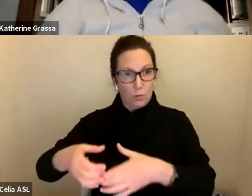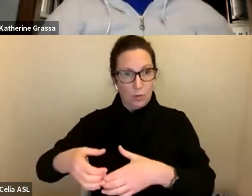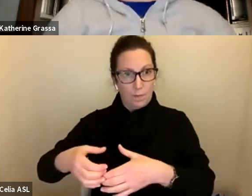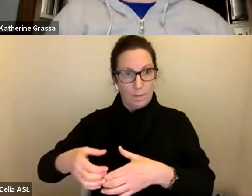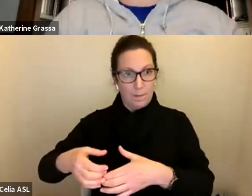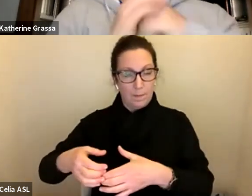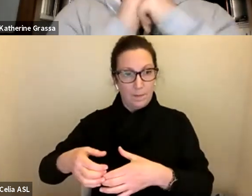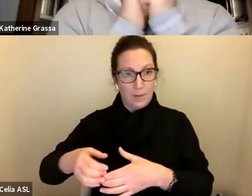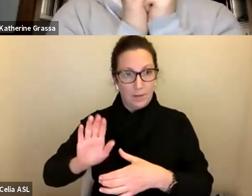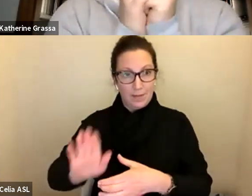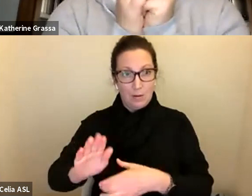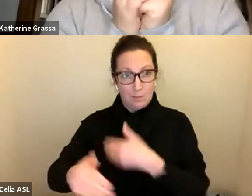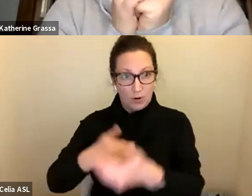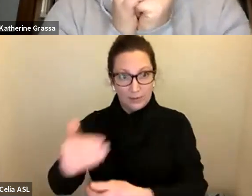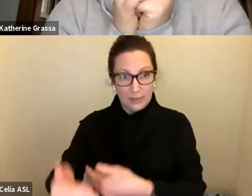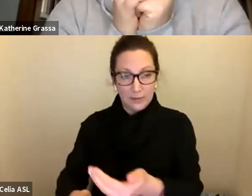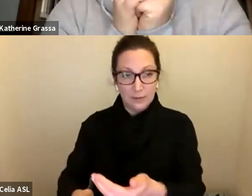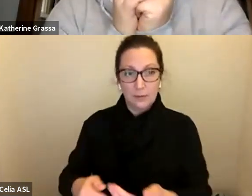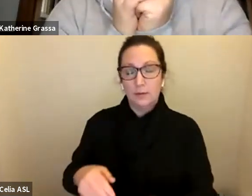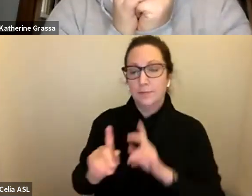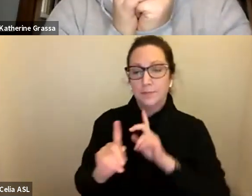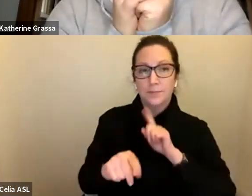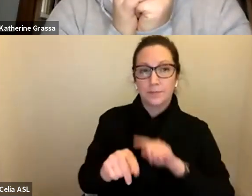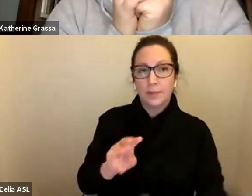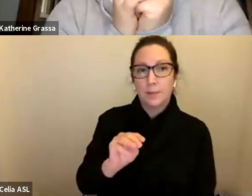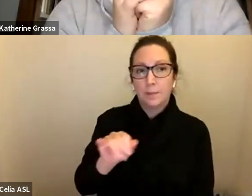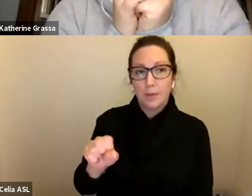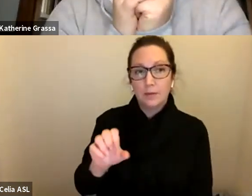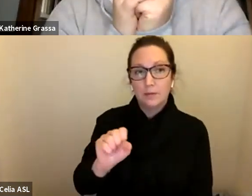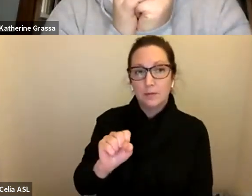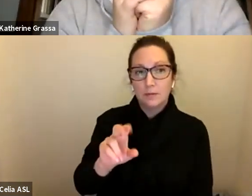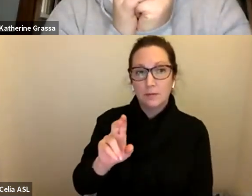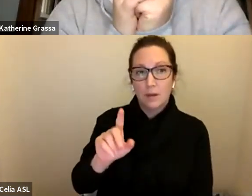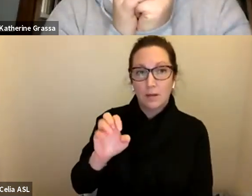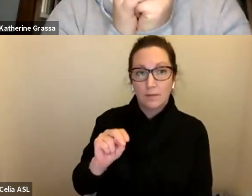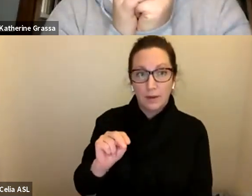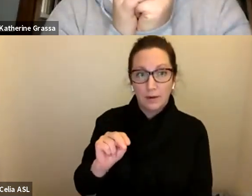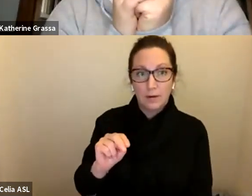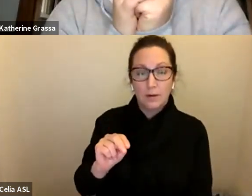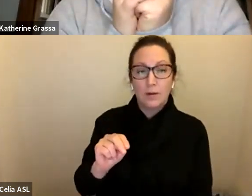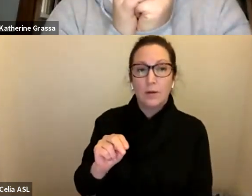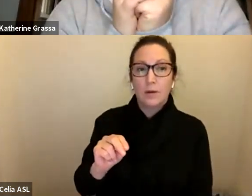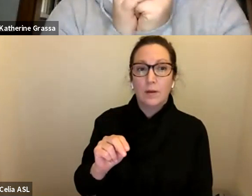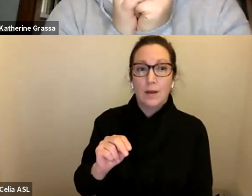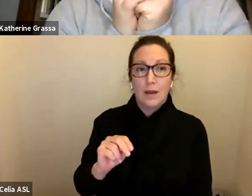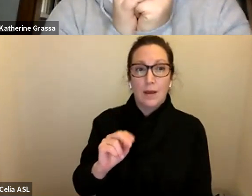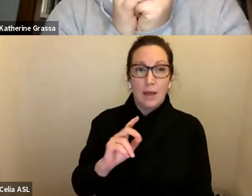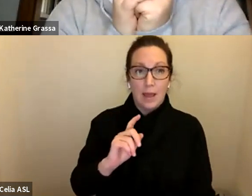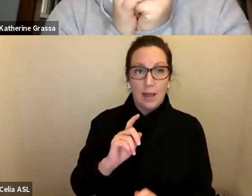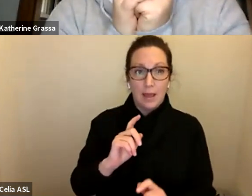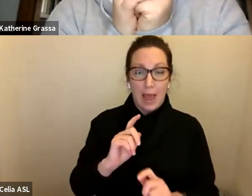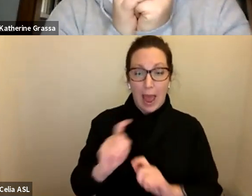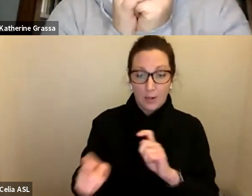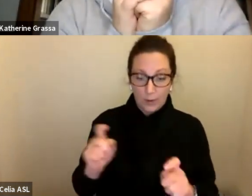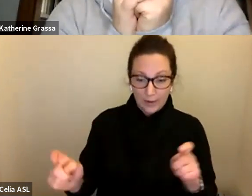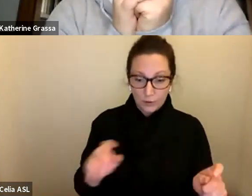So the process, we will not have an allocation of seats, or student seat